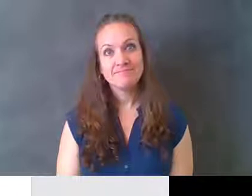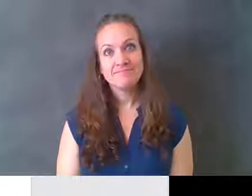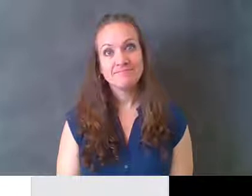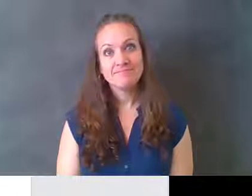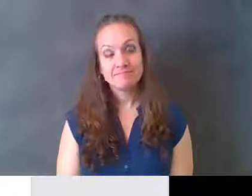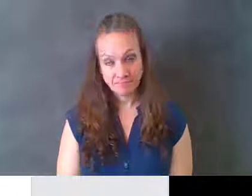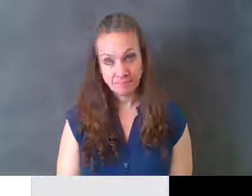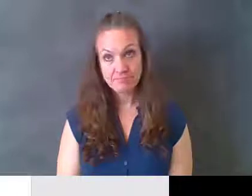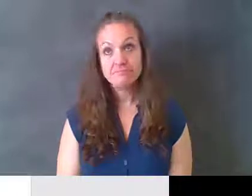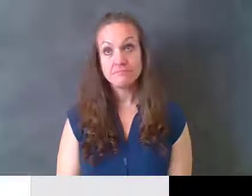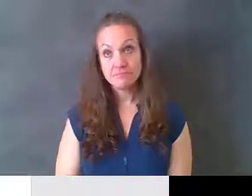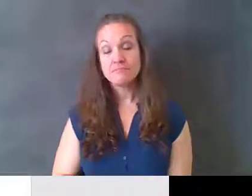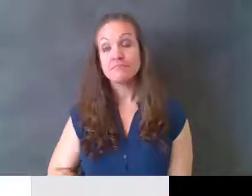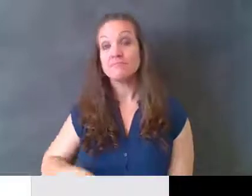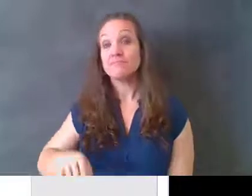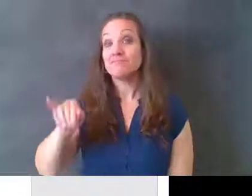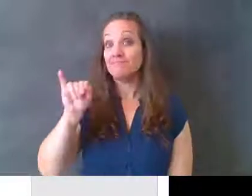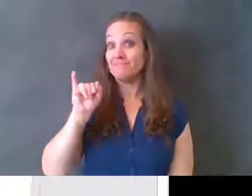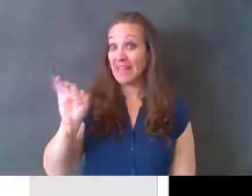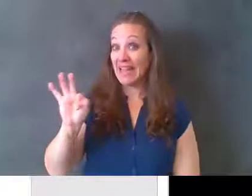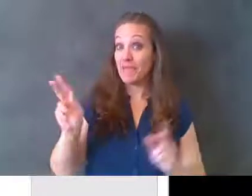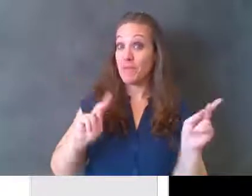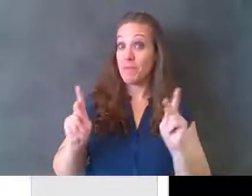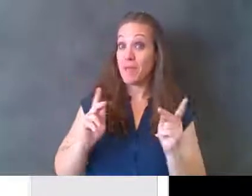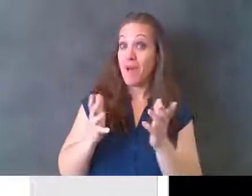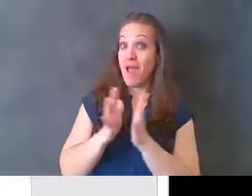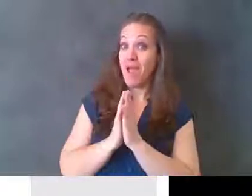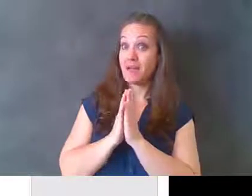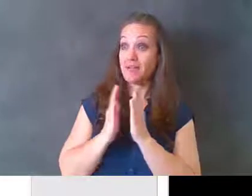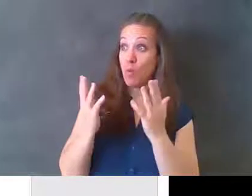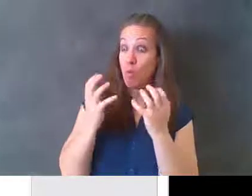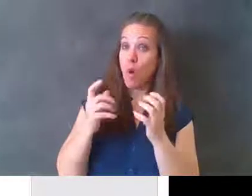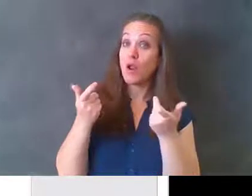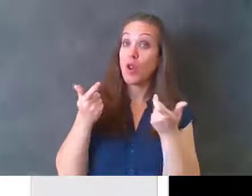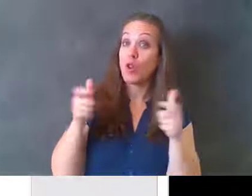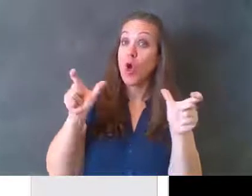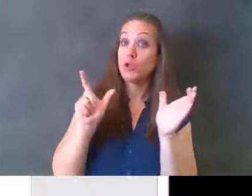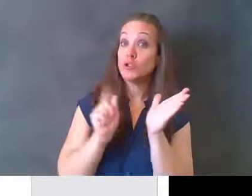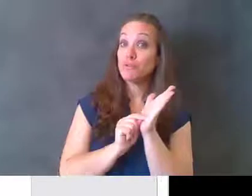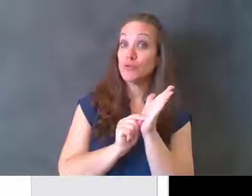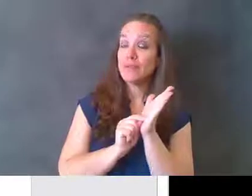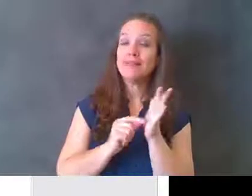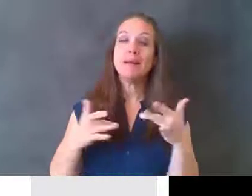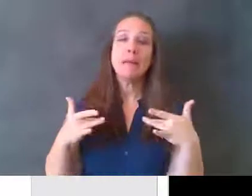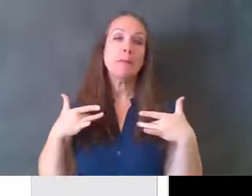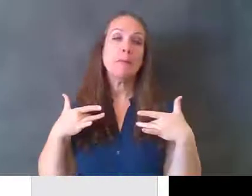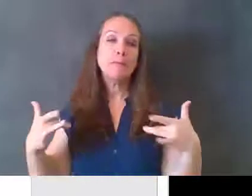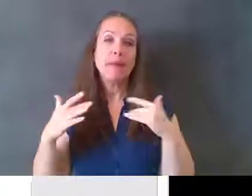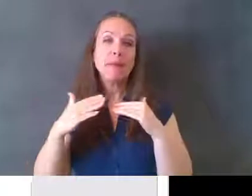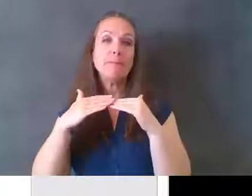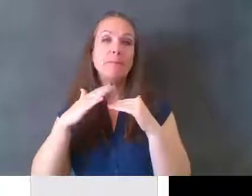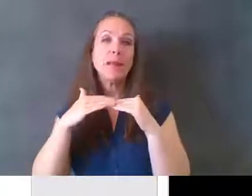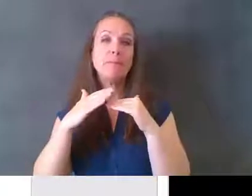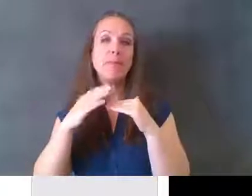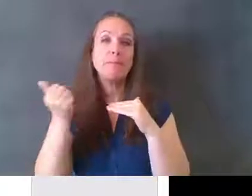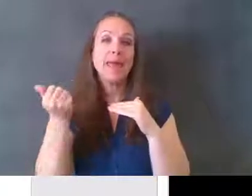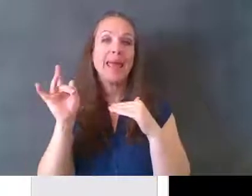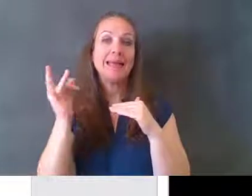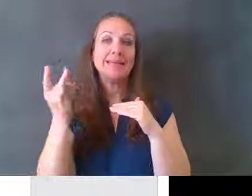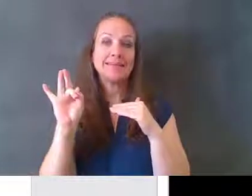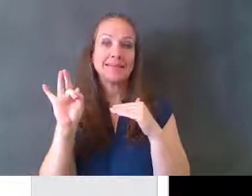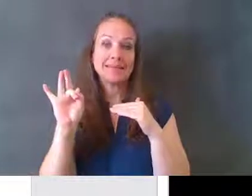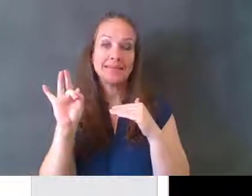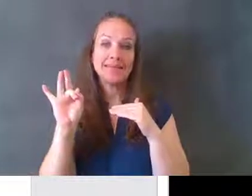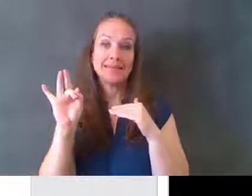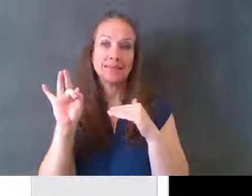if folks do ask for a large print document, a large print generally starts at size 18 for font, but